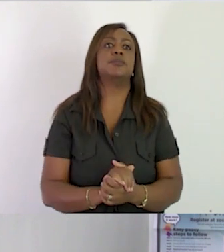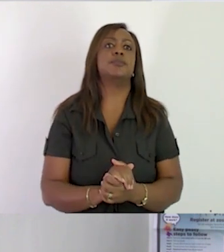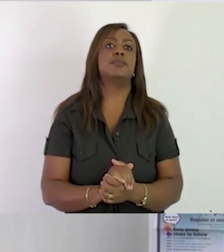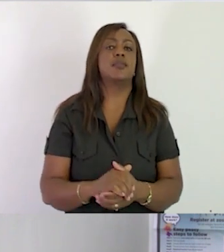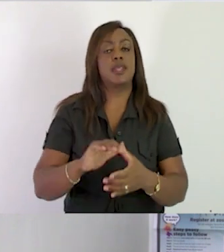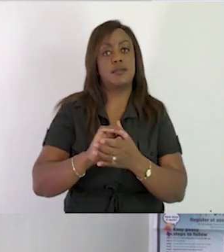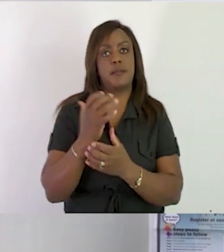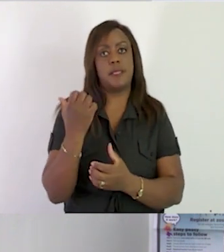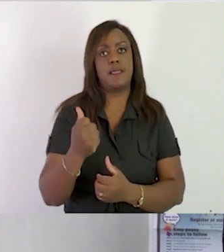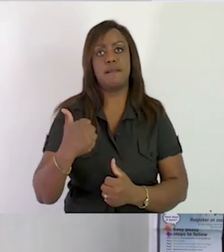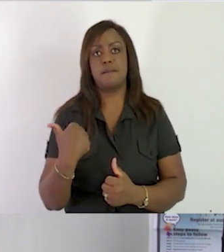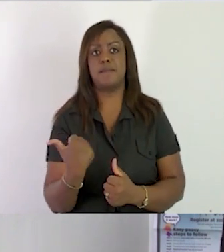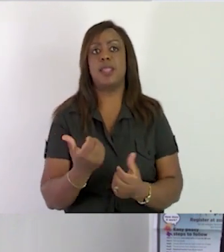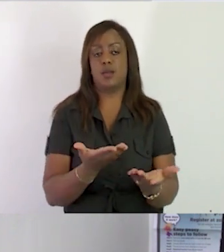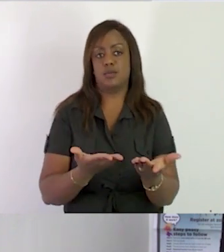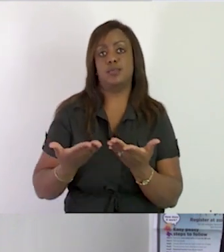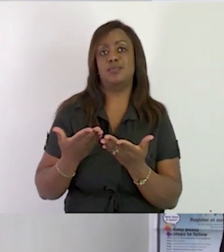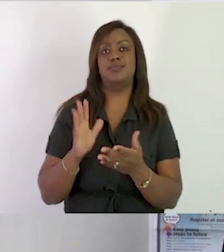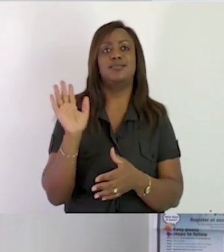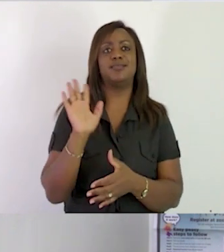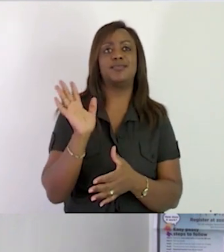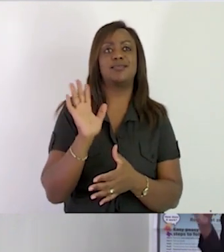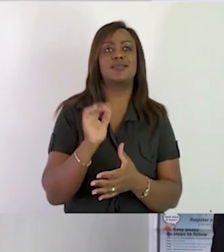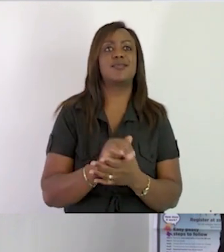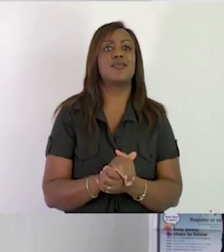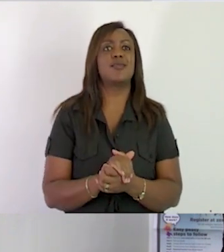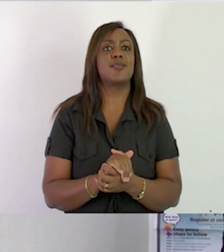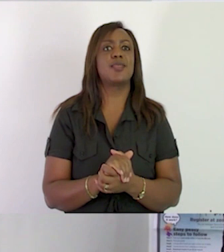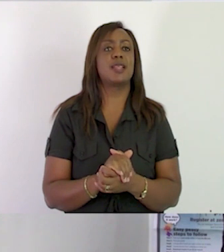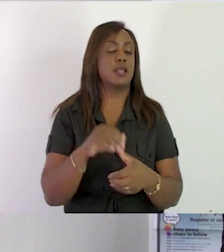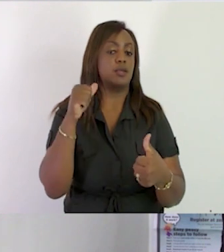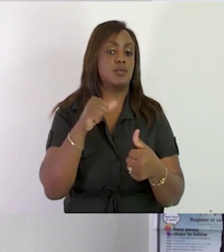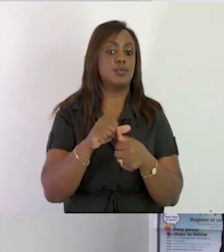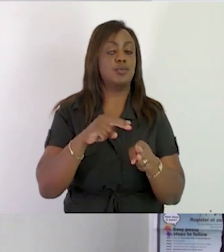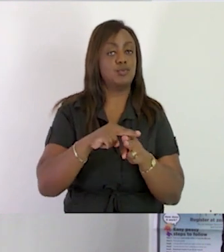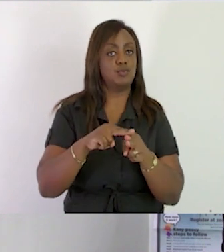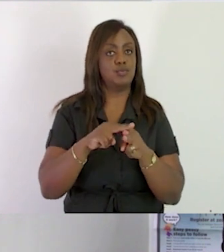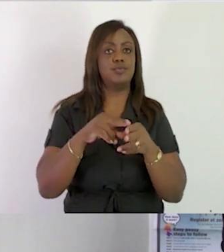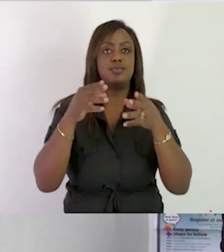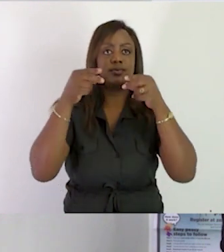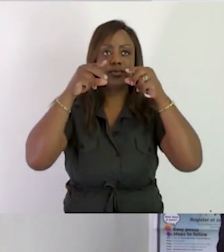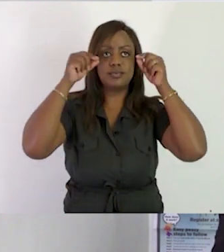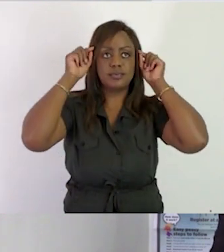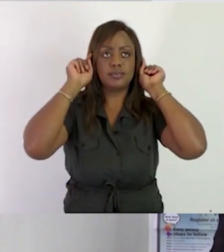Pomwene. Welcome, Pomwene. And let's always remember to put on our masks.